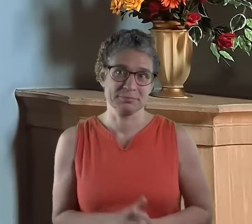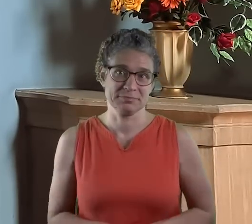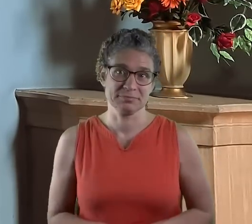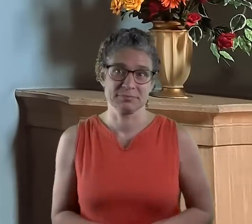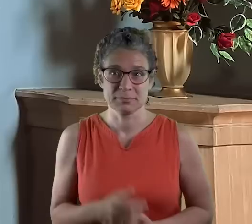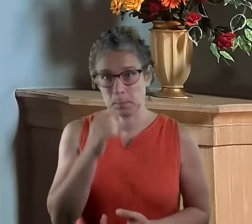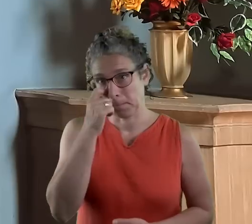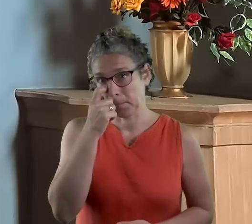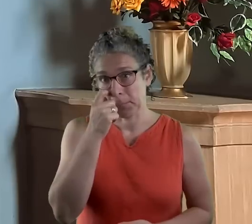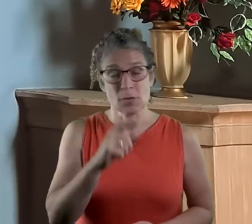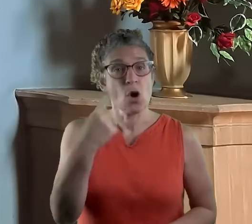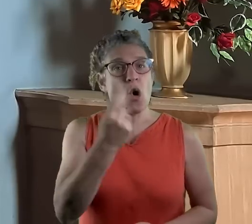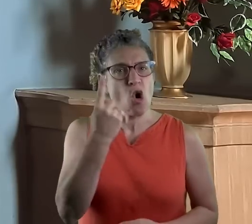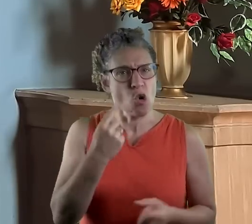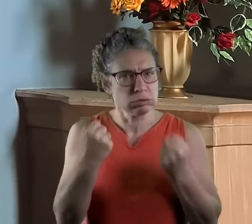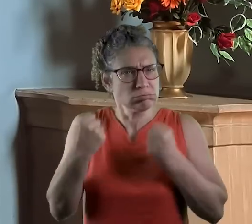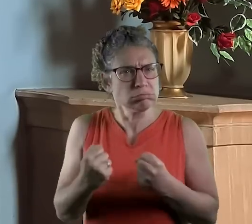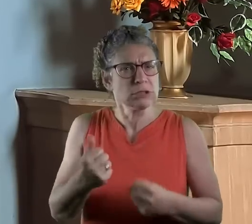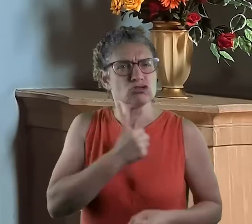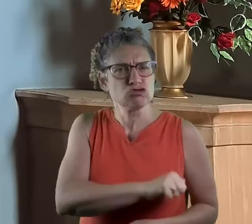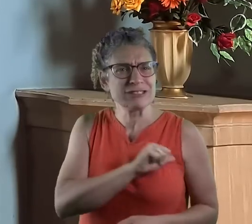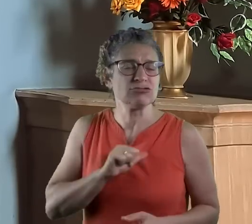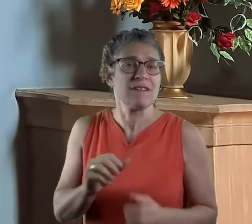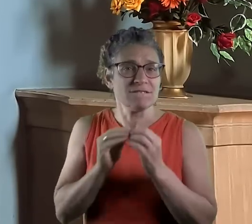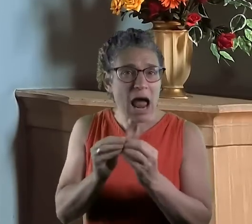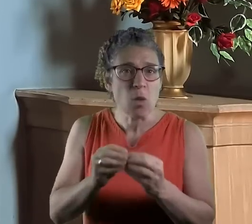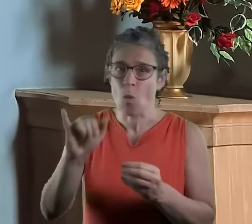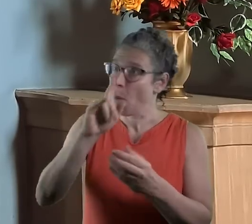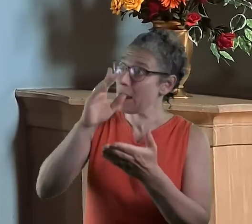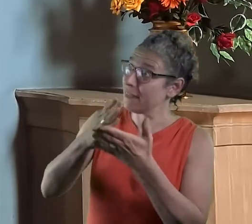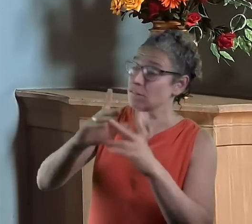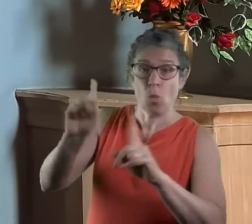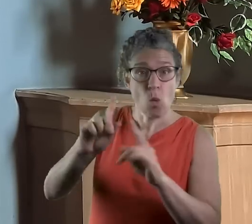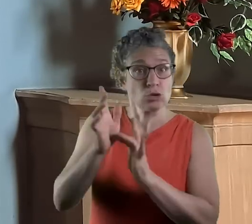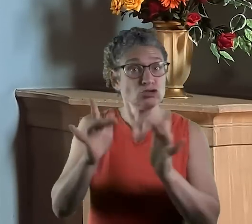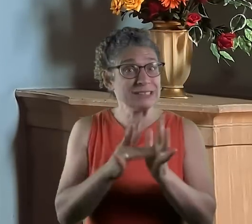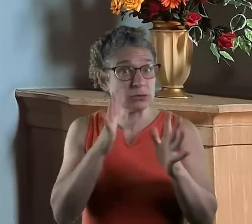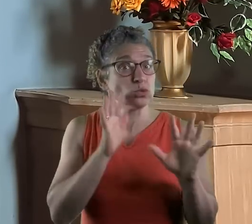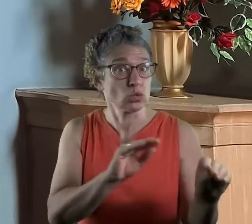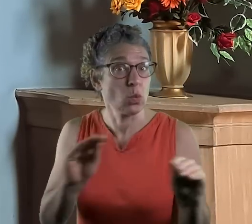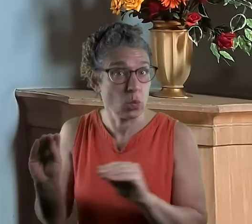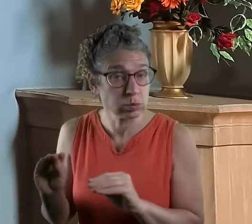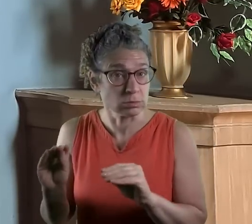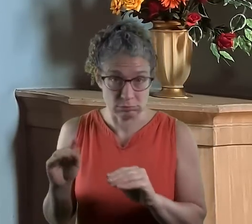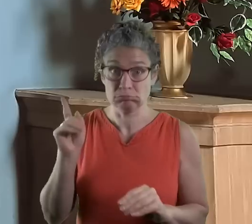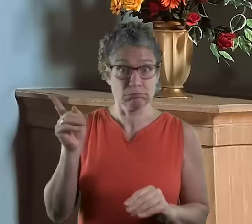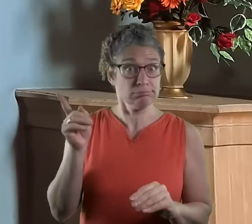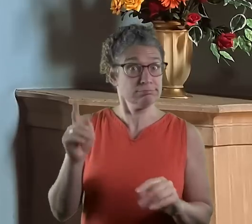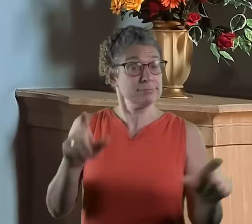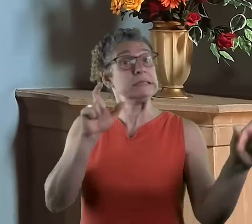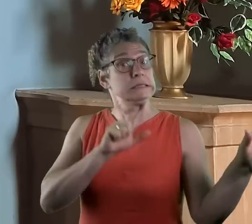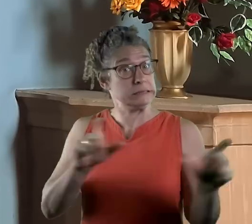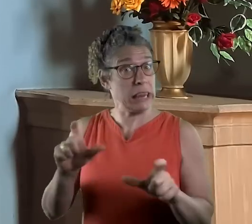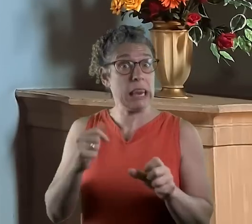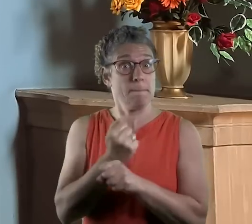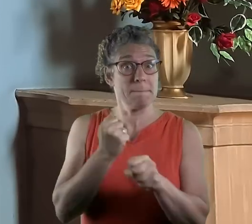In fact, standing for Christian values and beliefs, teaching the things Jesus taught, has and